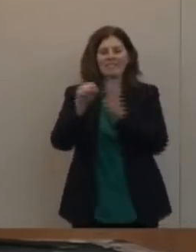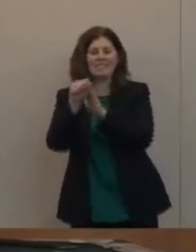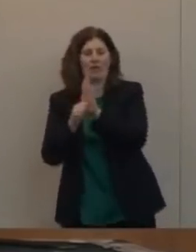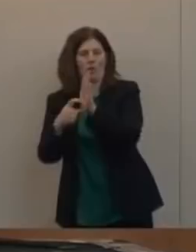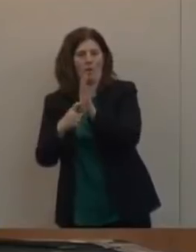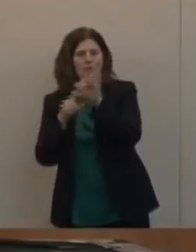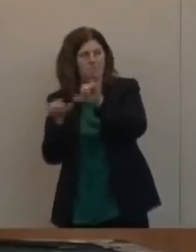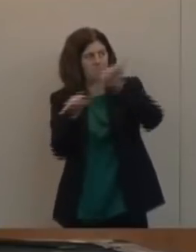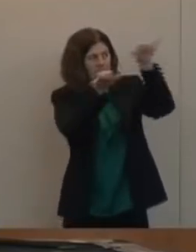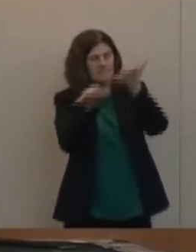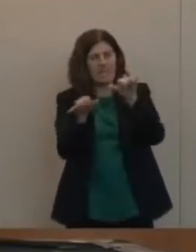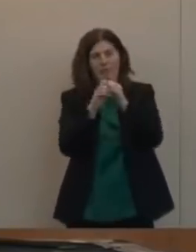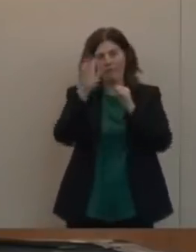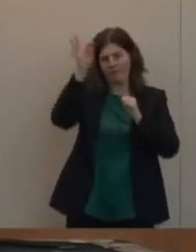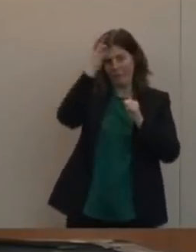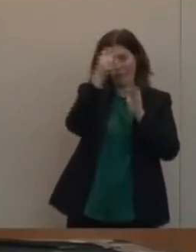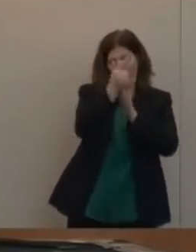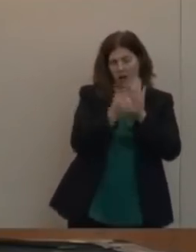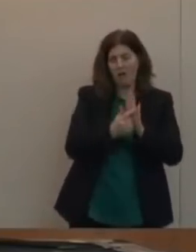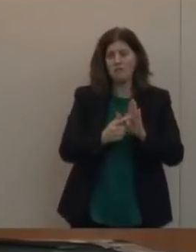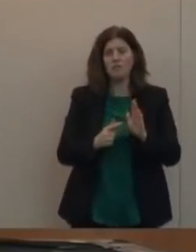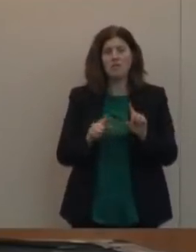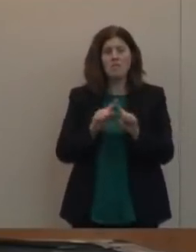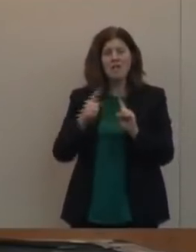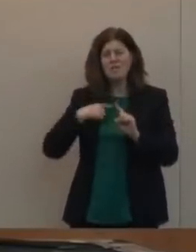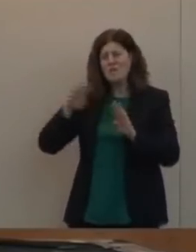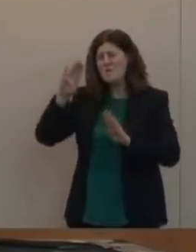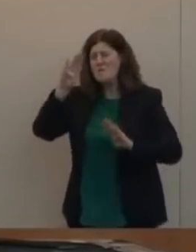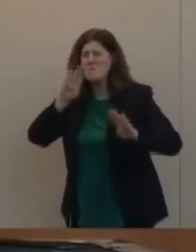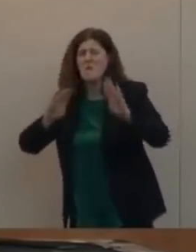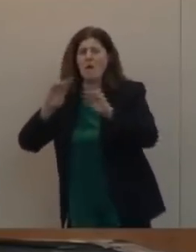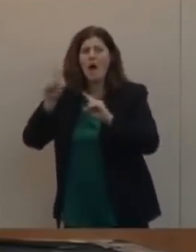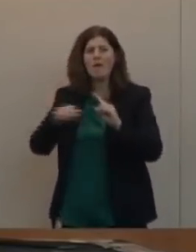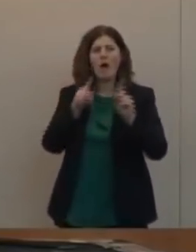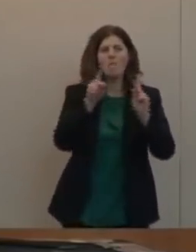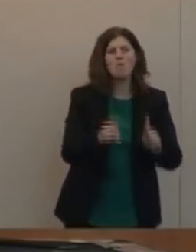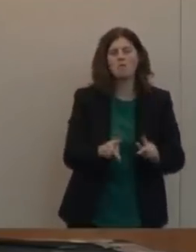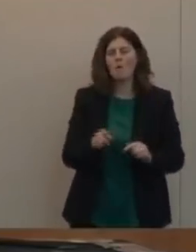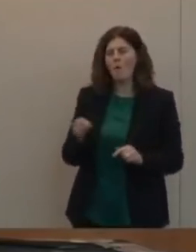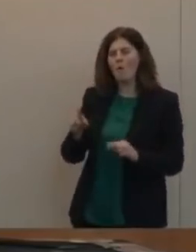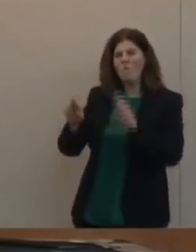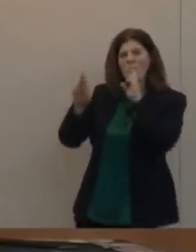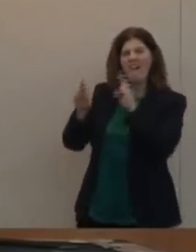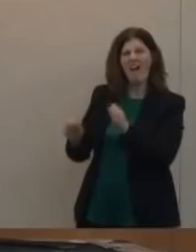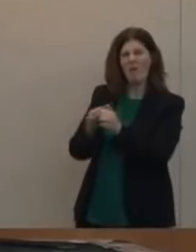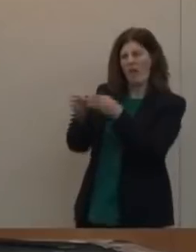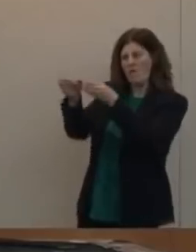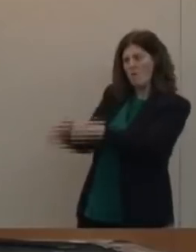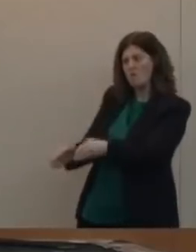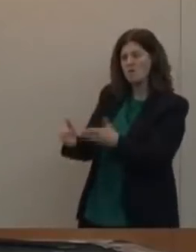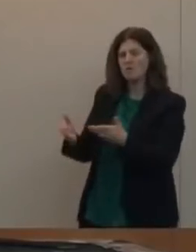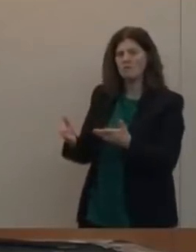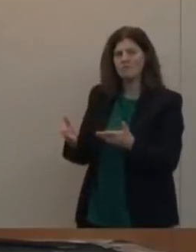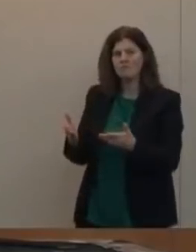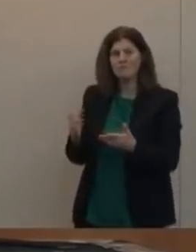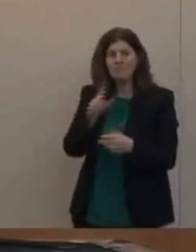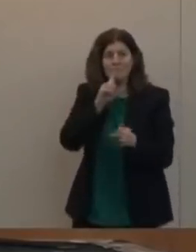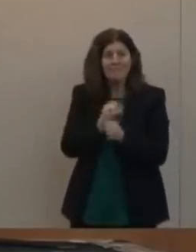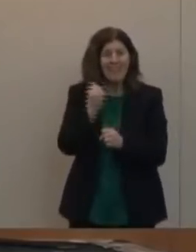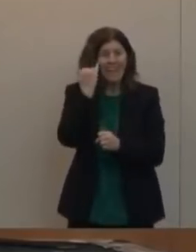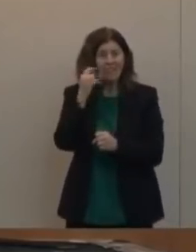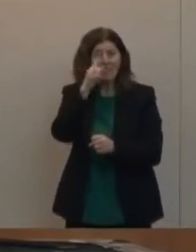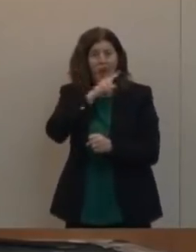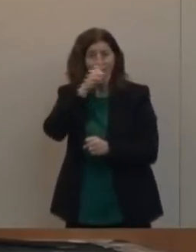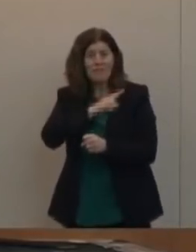should. And we also worry about how some people might react to that, particularly when it's not true. And so there's